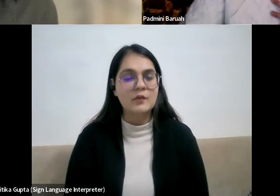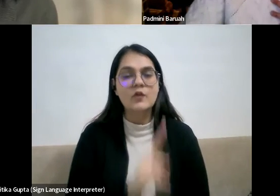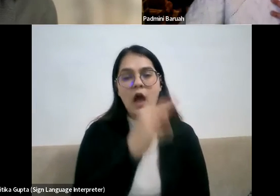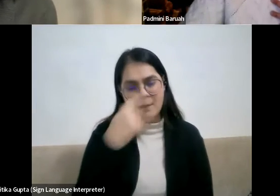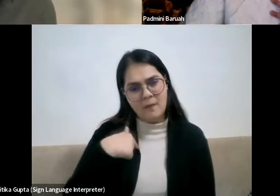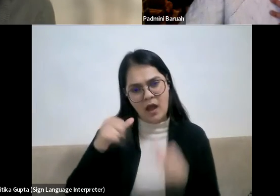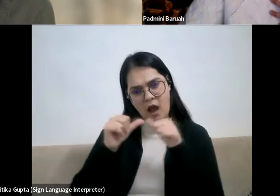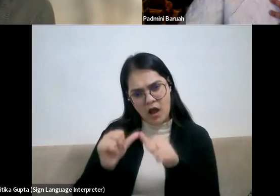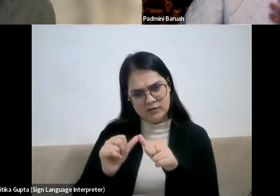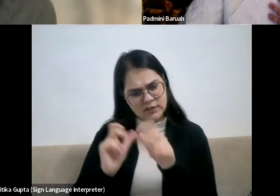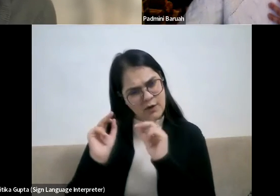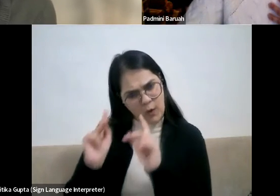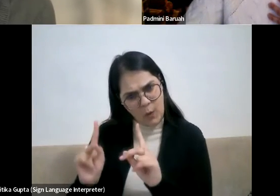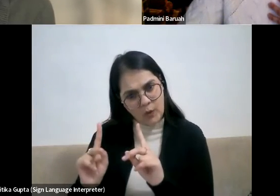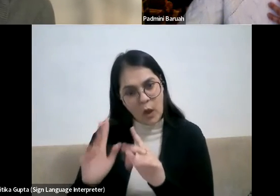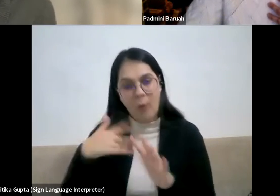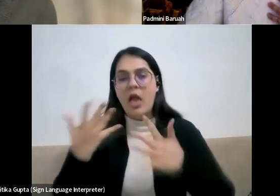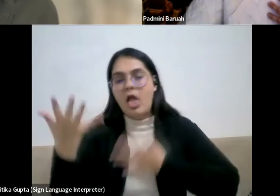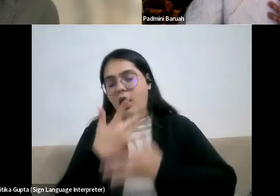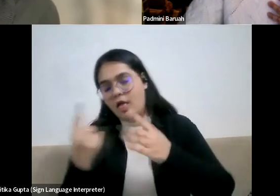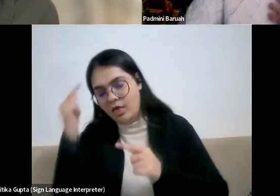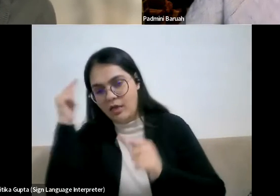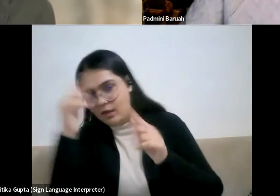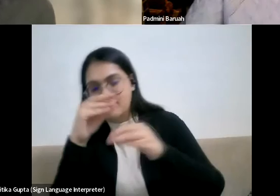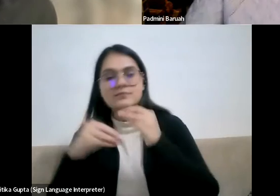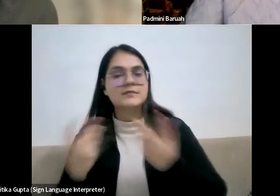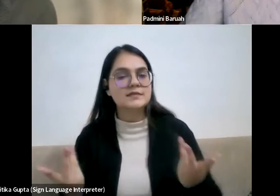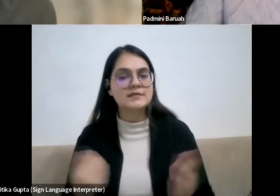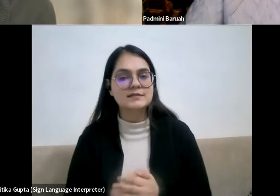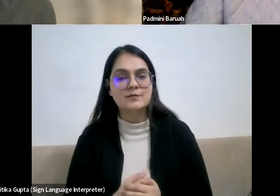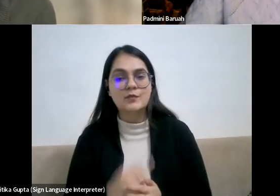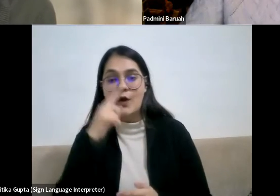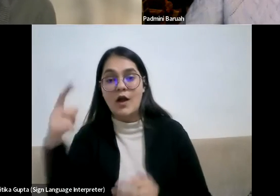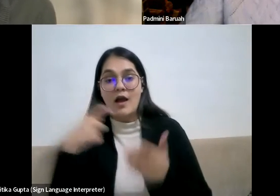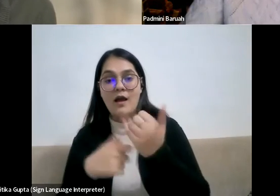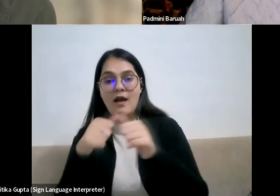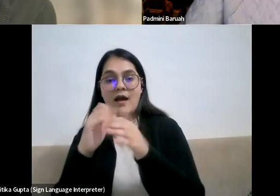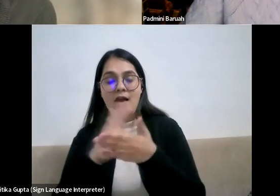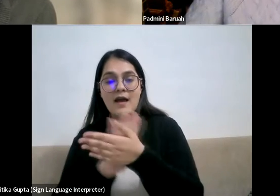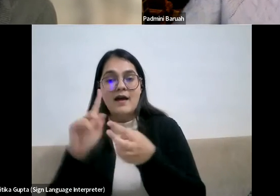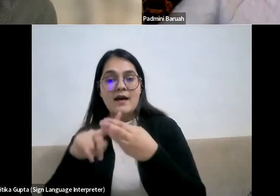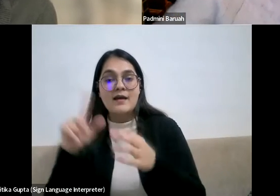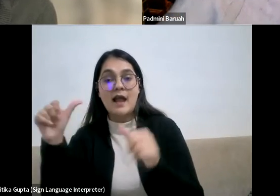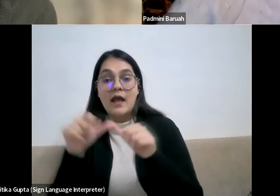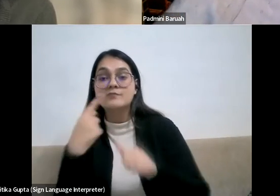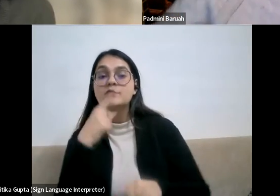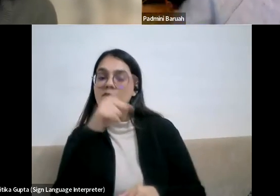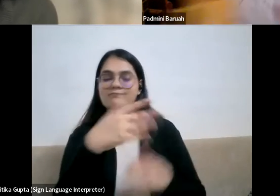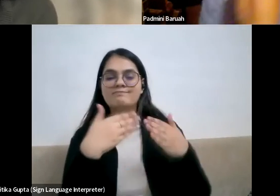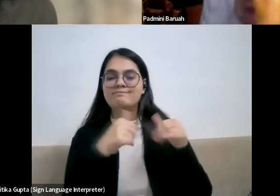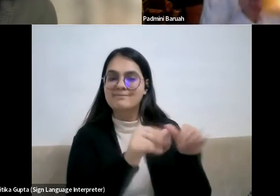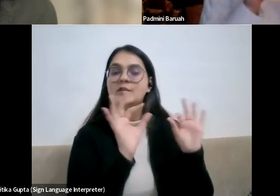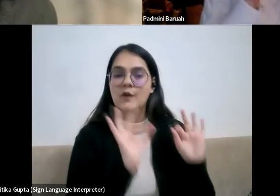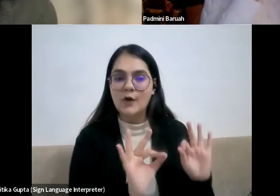off into an angry rant about foreigners tribunals? I'm not sure. No, but that was really great, because you, opened up so many other facets, and you